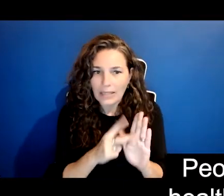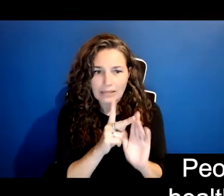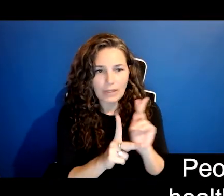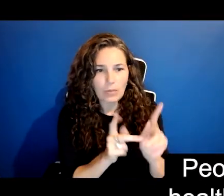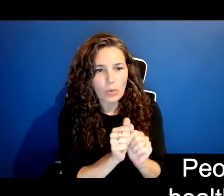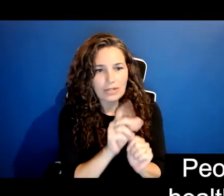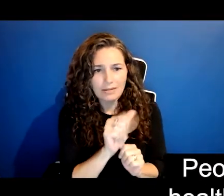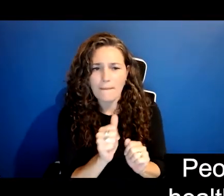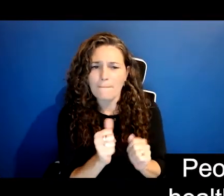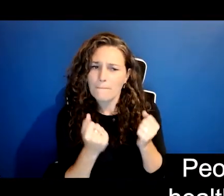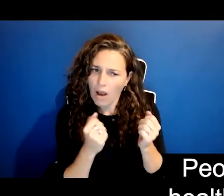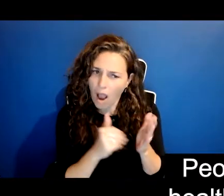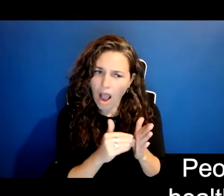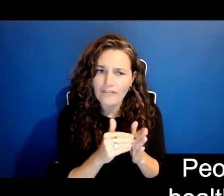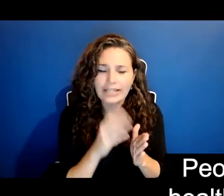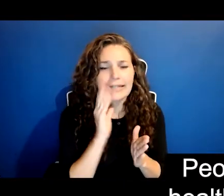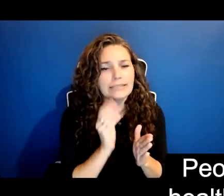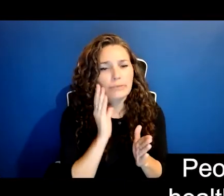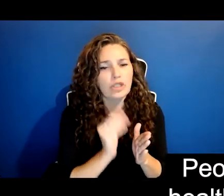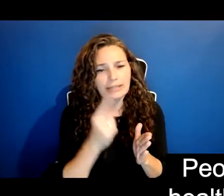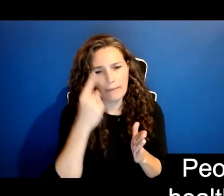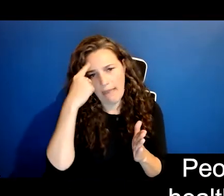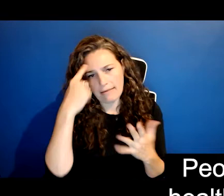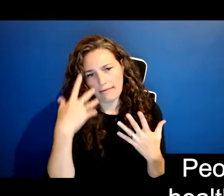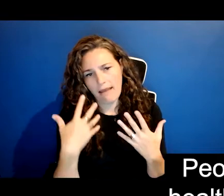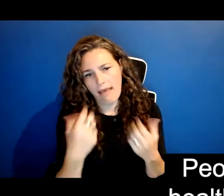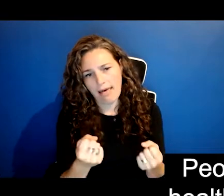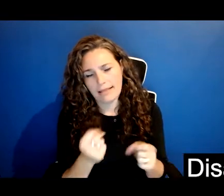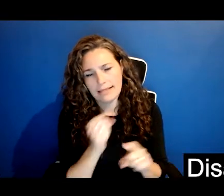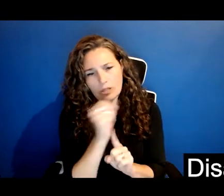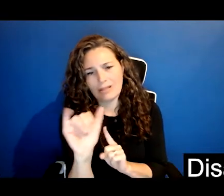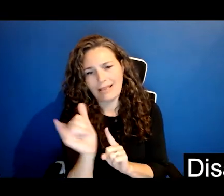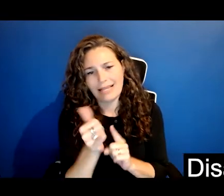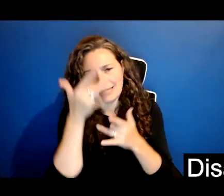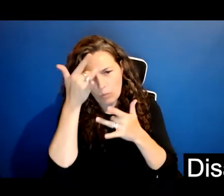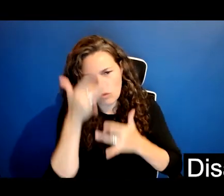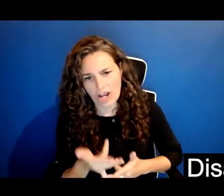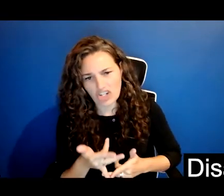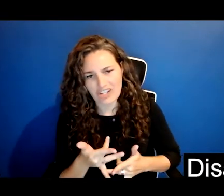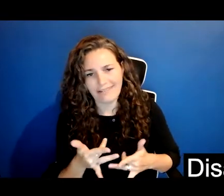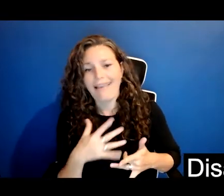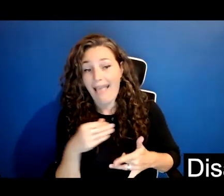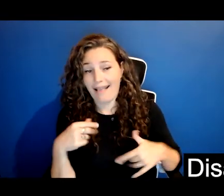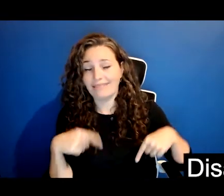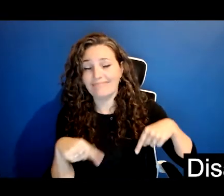experience mental health conditions such as depression and anxiety.